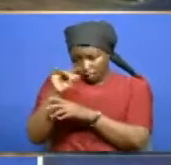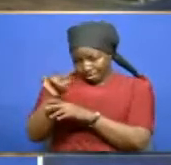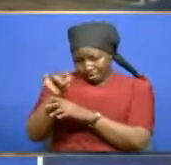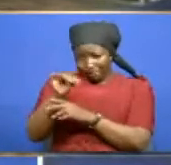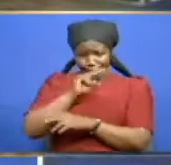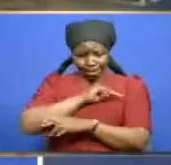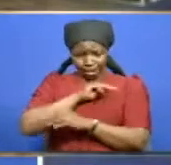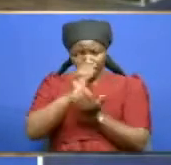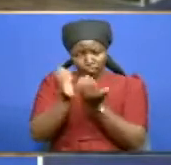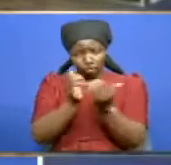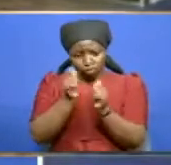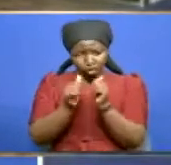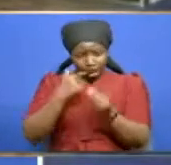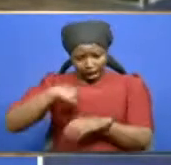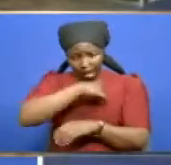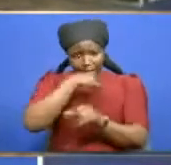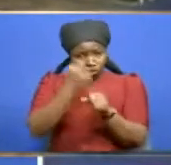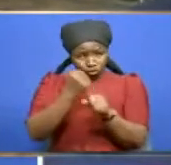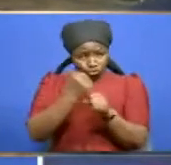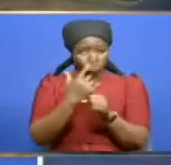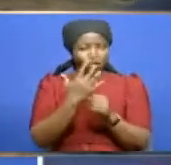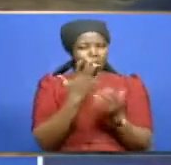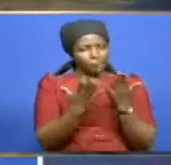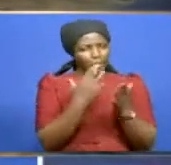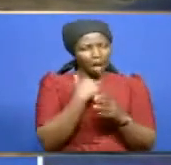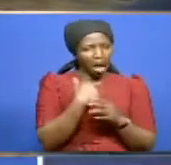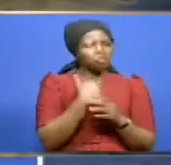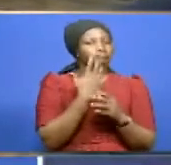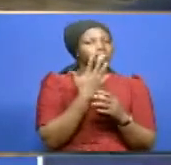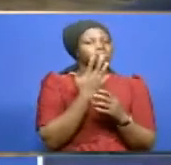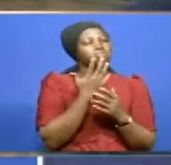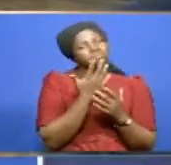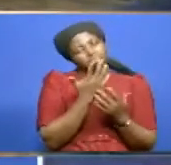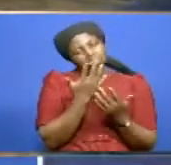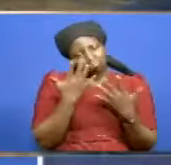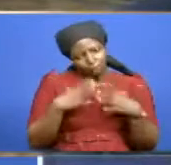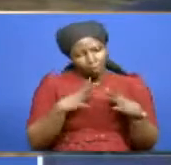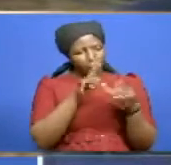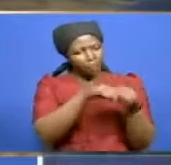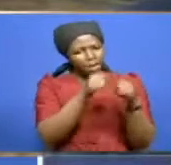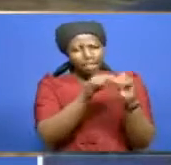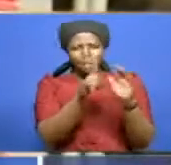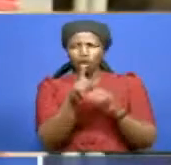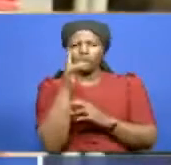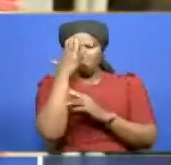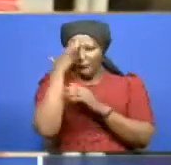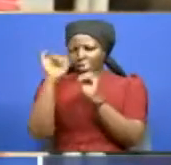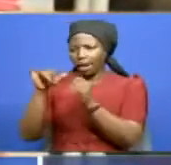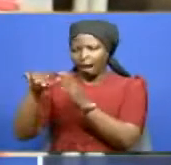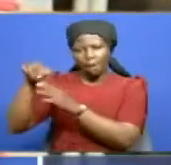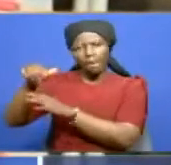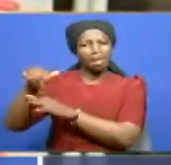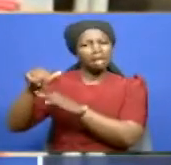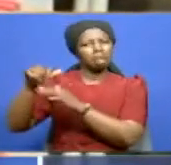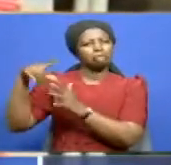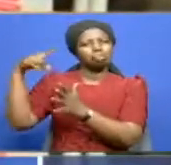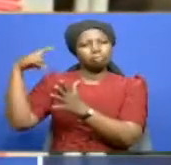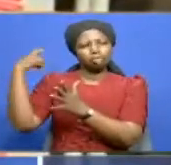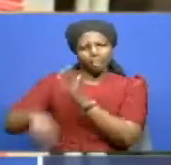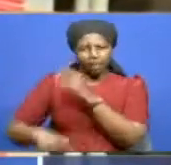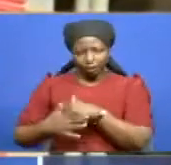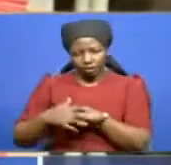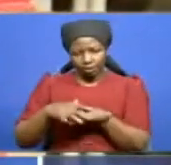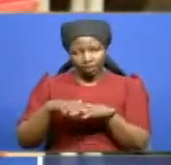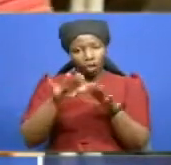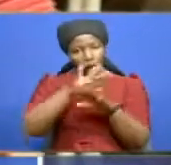of the business that you deal in, there may be an economic incentive for somebody to break the law because they're able to afford the fine. Among other regulations, oil retailers